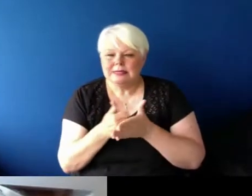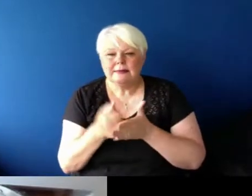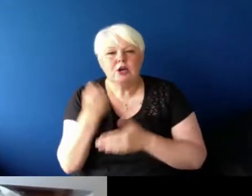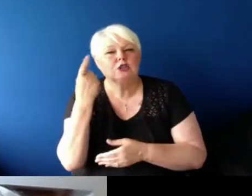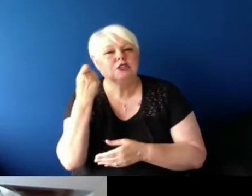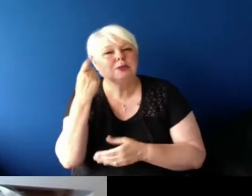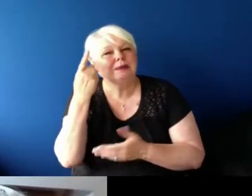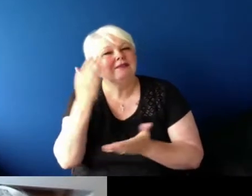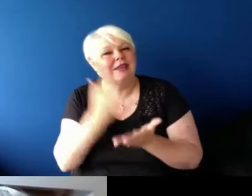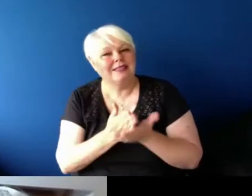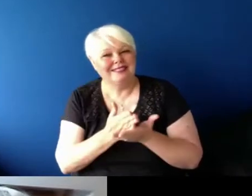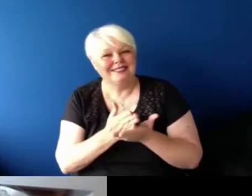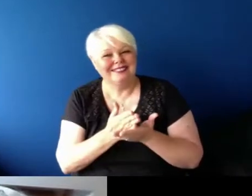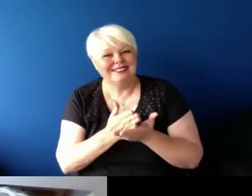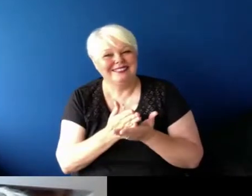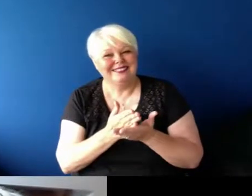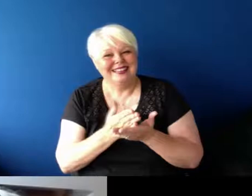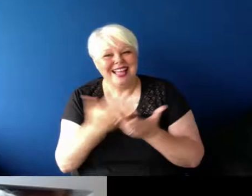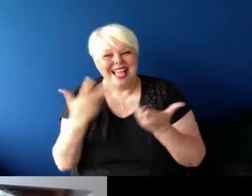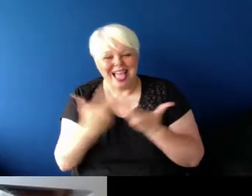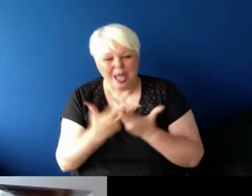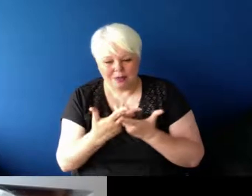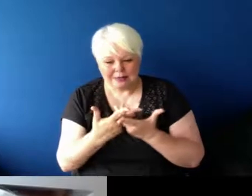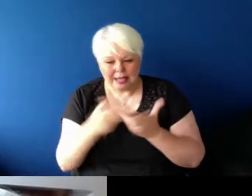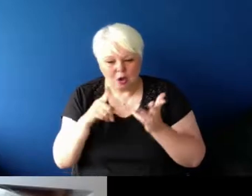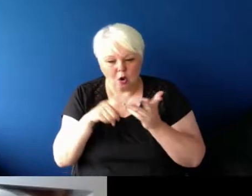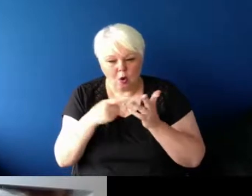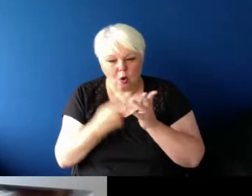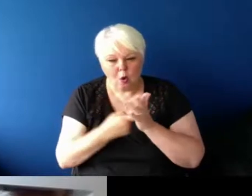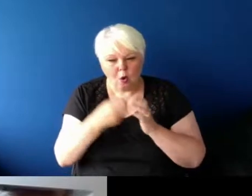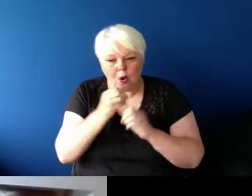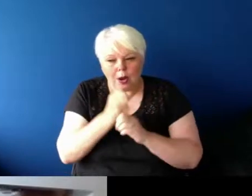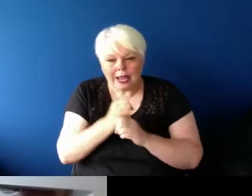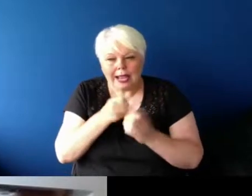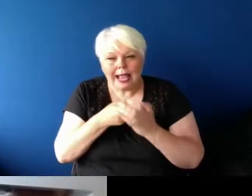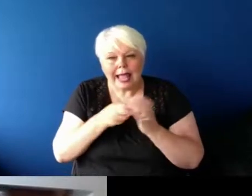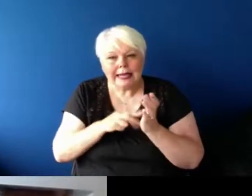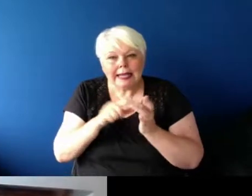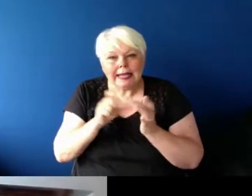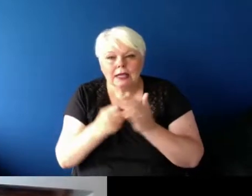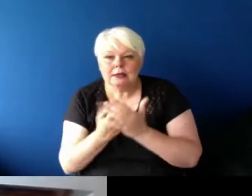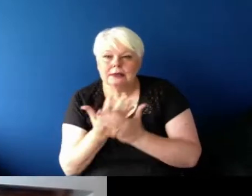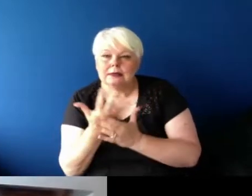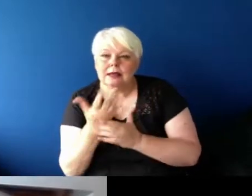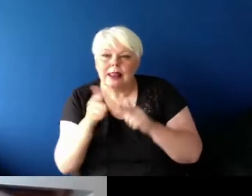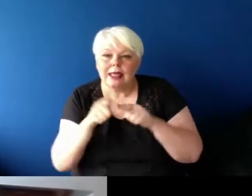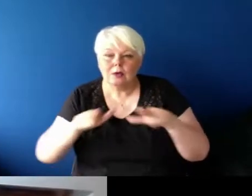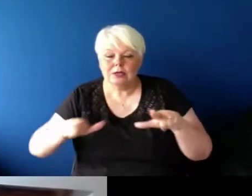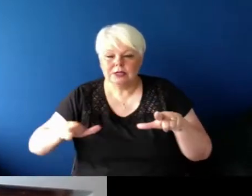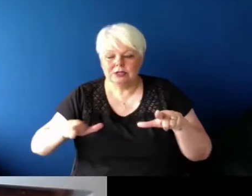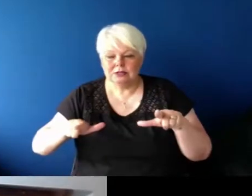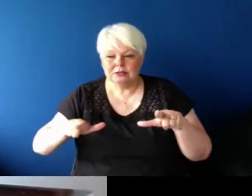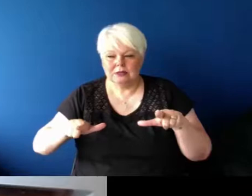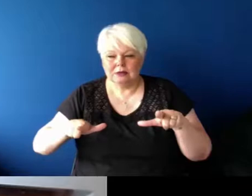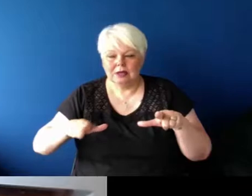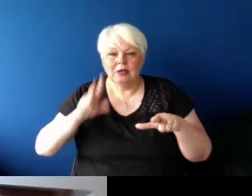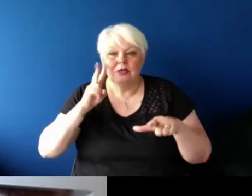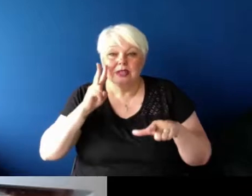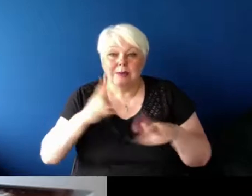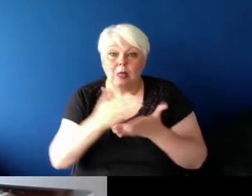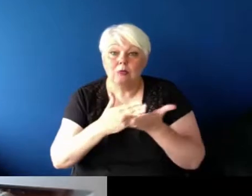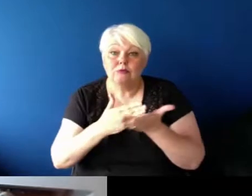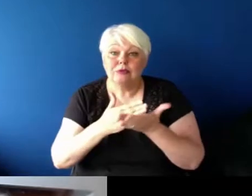faith in terms of organic language. Mm. It took me a while to kind of register this, but if you think about the bread church, you